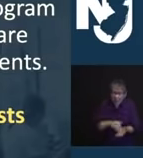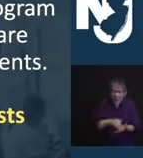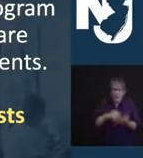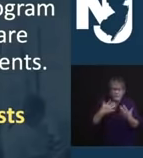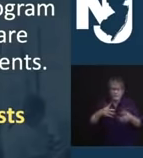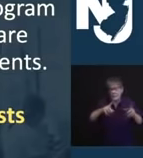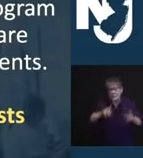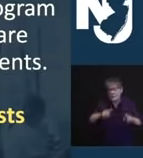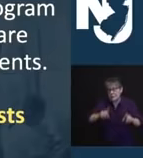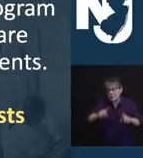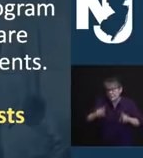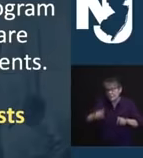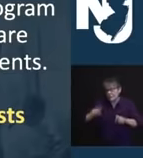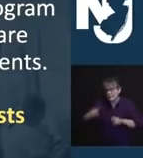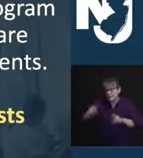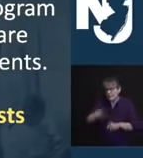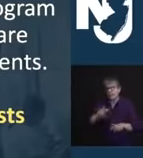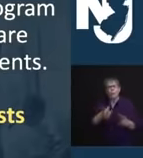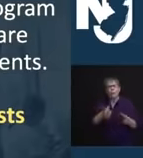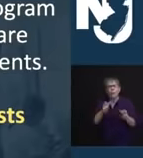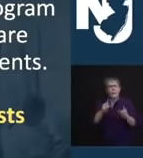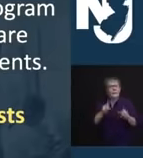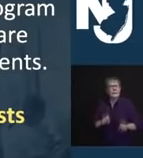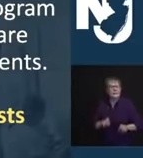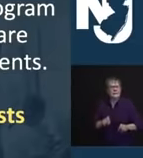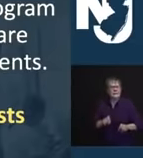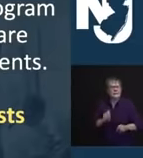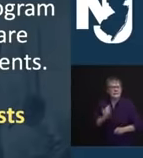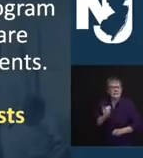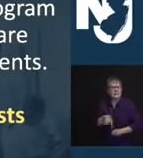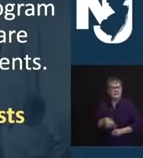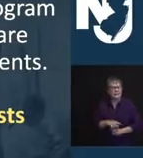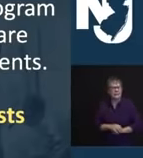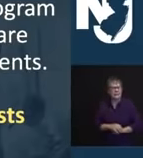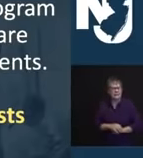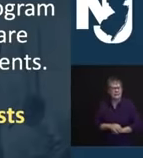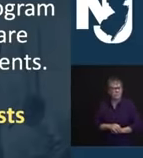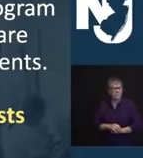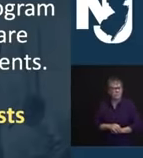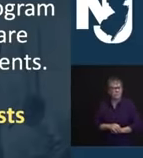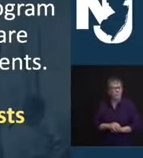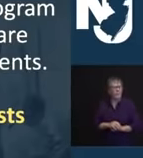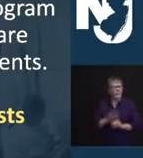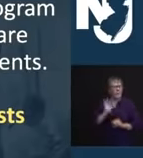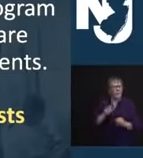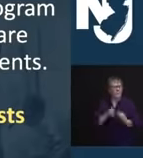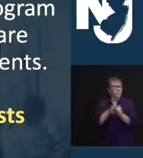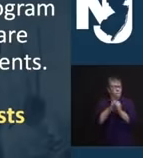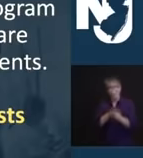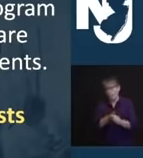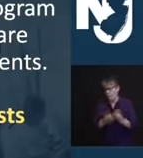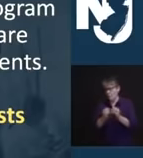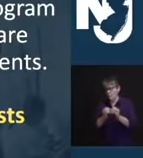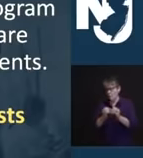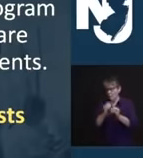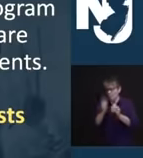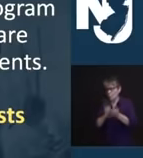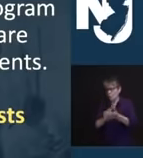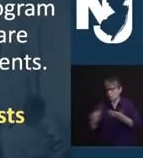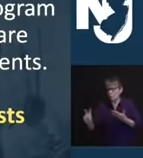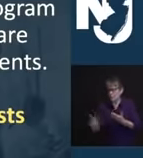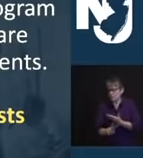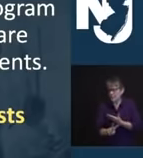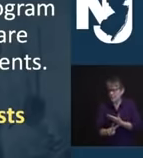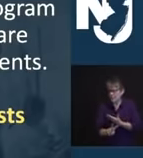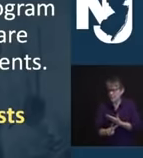until Binax Now supply runs out, especially as we come out of the Thanksgiving holiday when we fear a